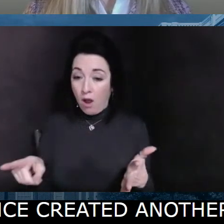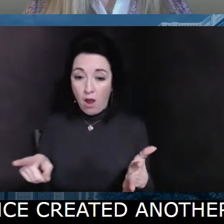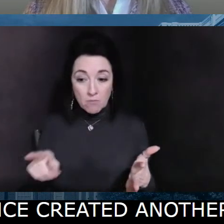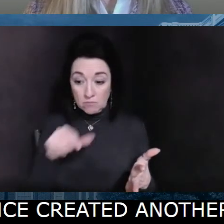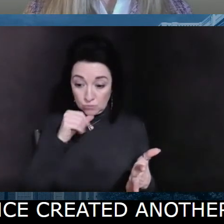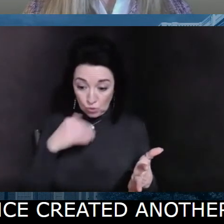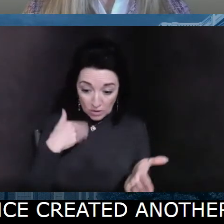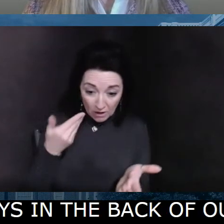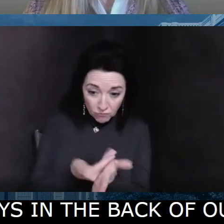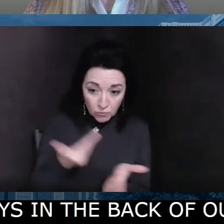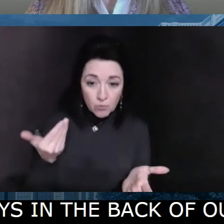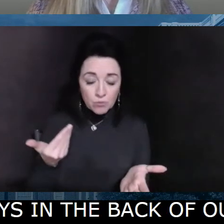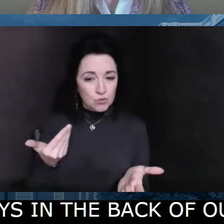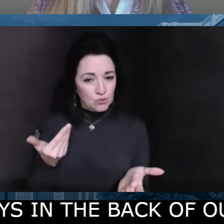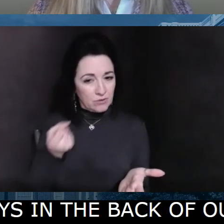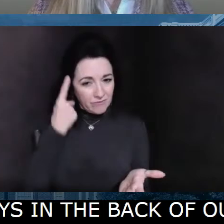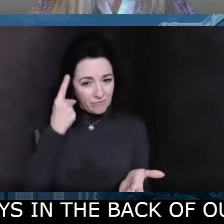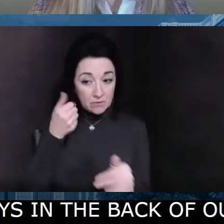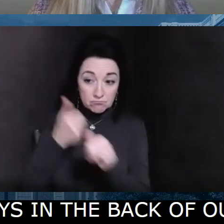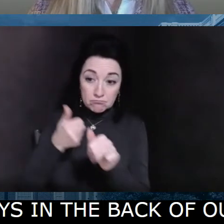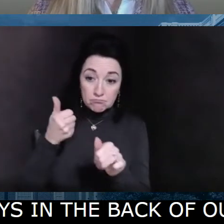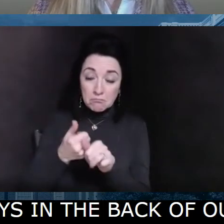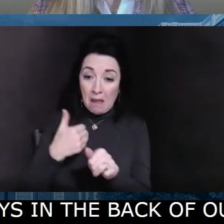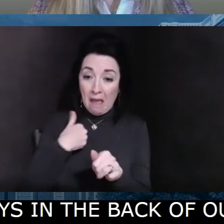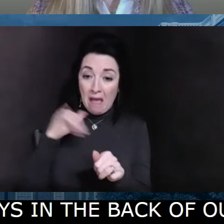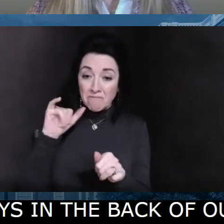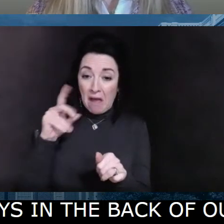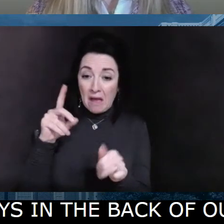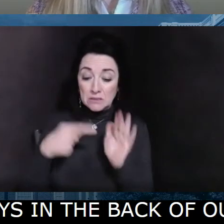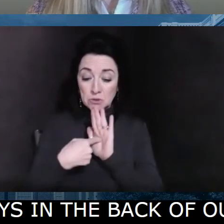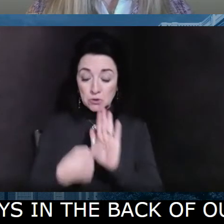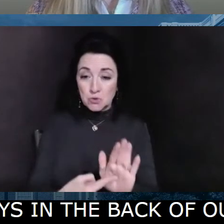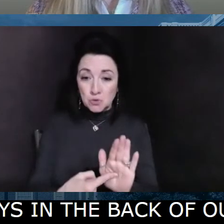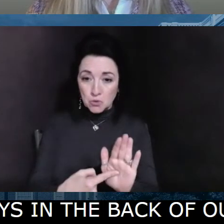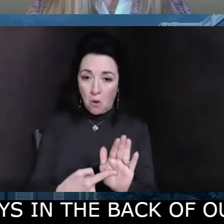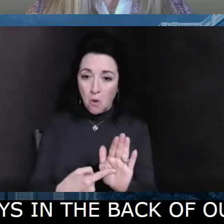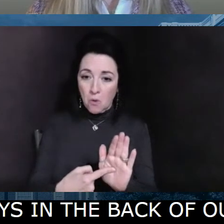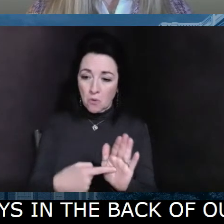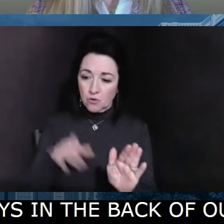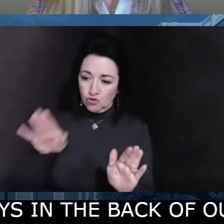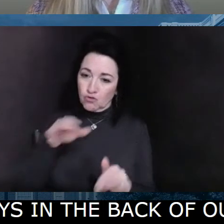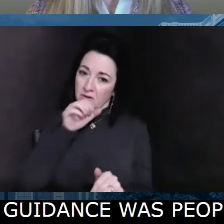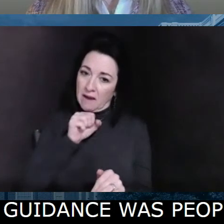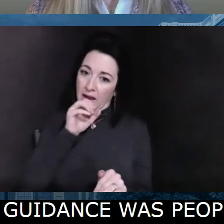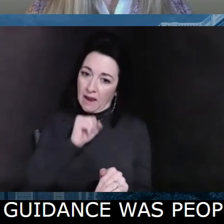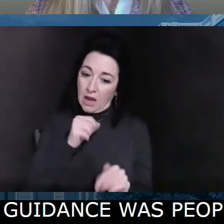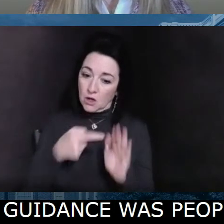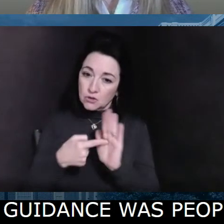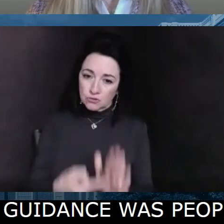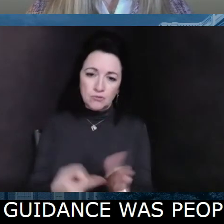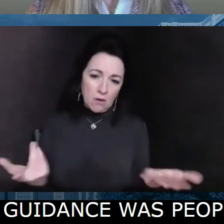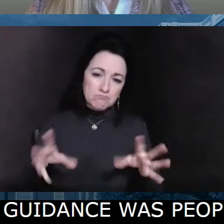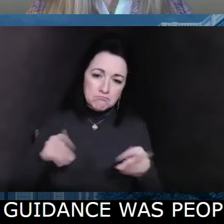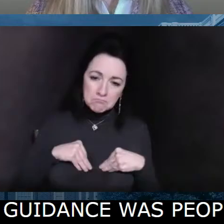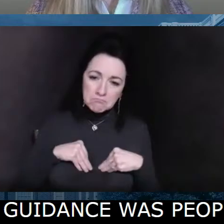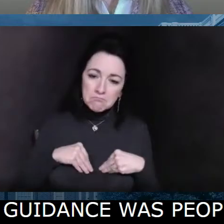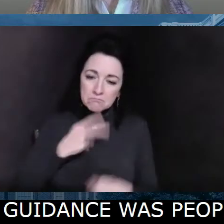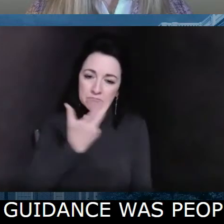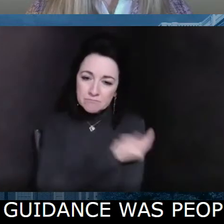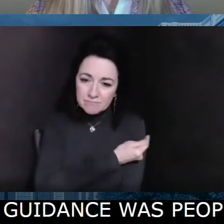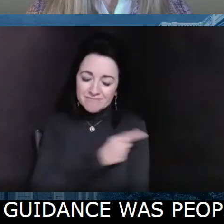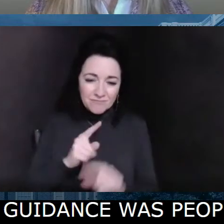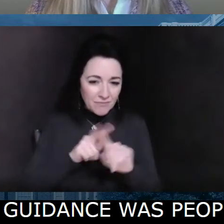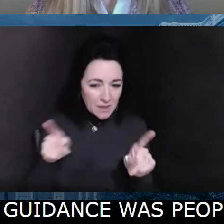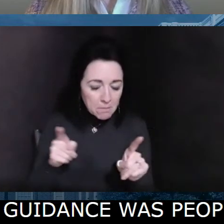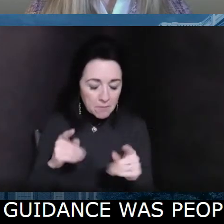was people 75 and older. We moved that down to 65 because of disproportionate number of people